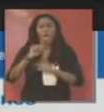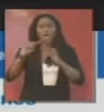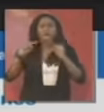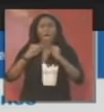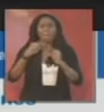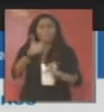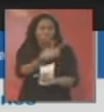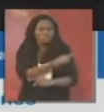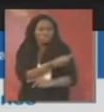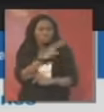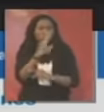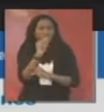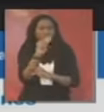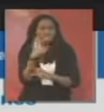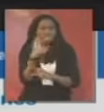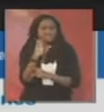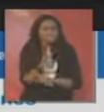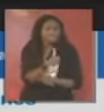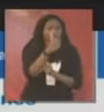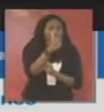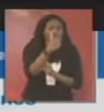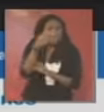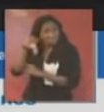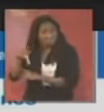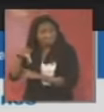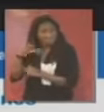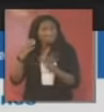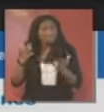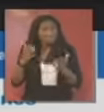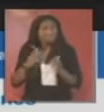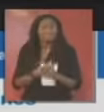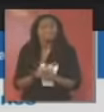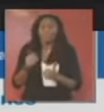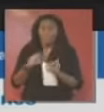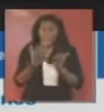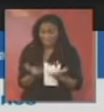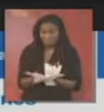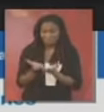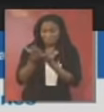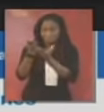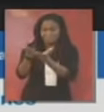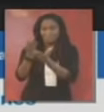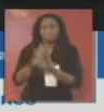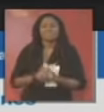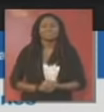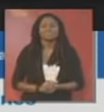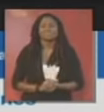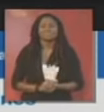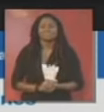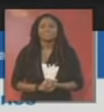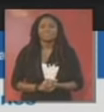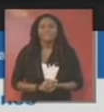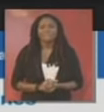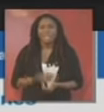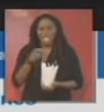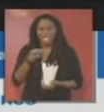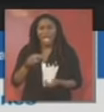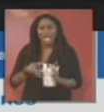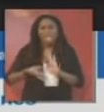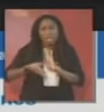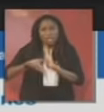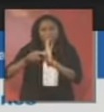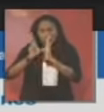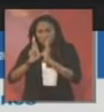by Professor Simongo, the Dean of the Faculty of Medical Sciences, and led by Professor Yuri Clement. It reviewed the range